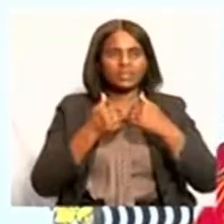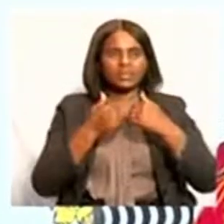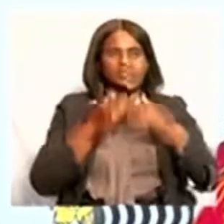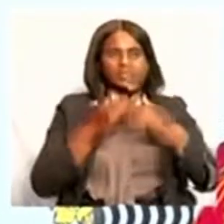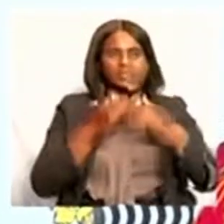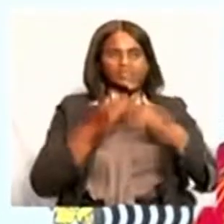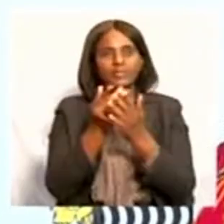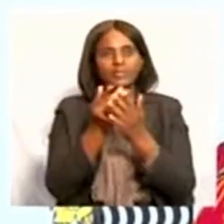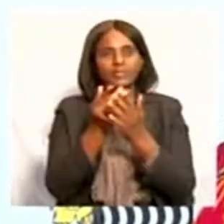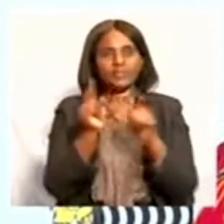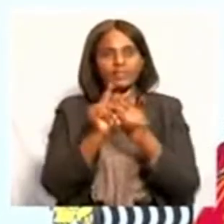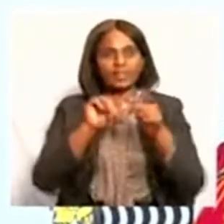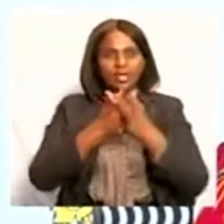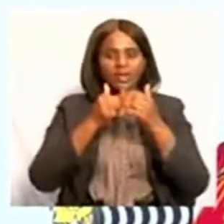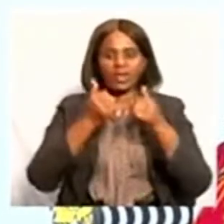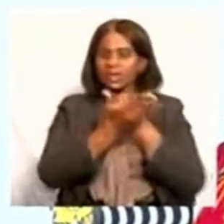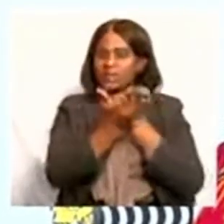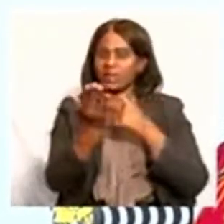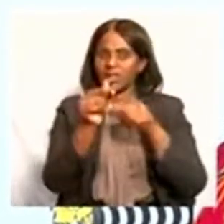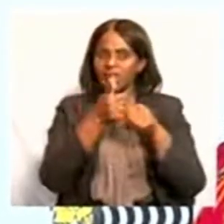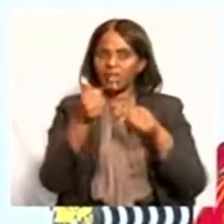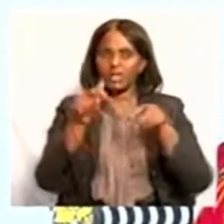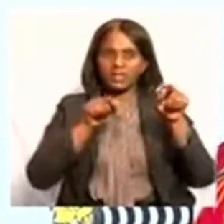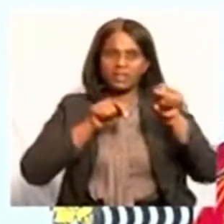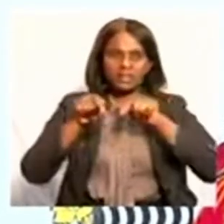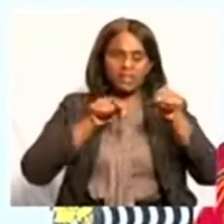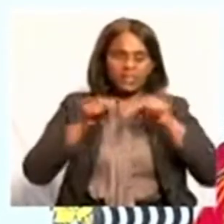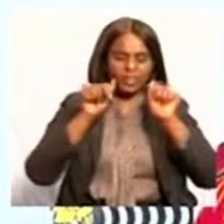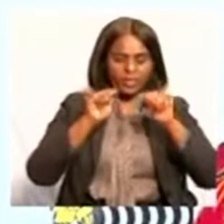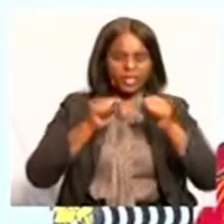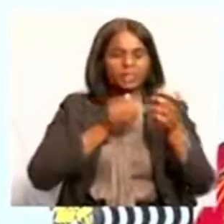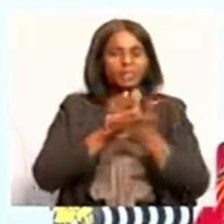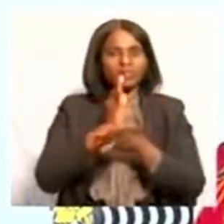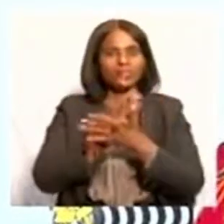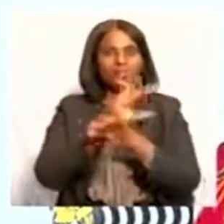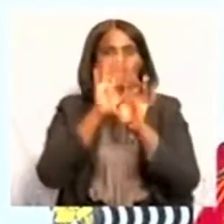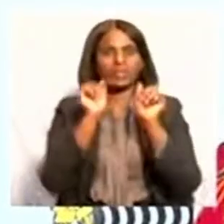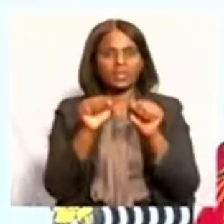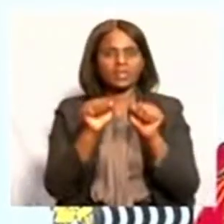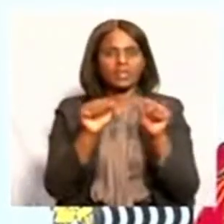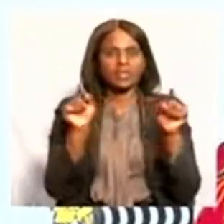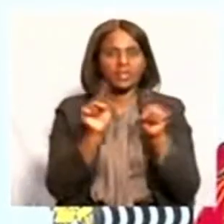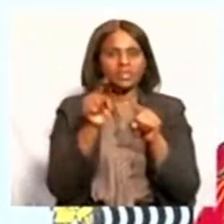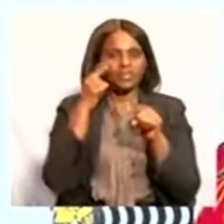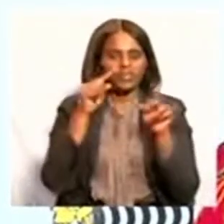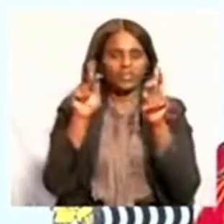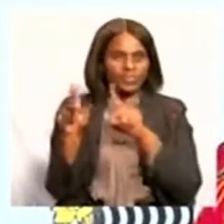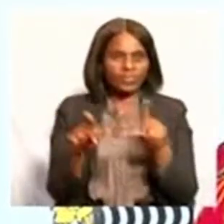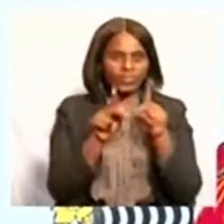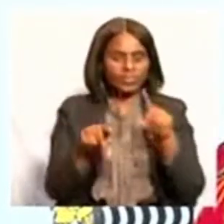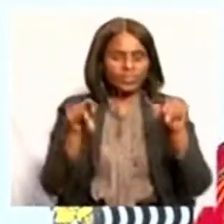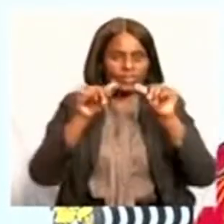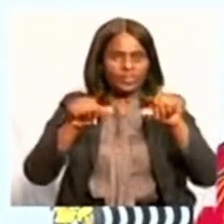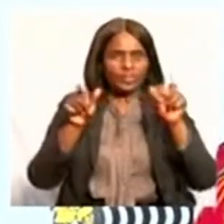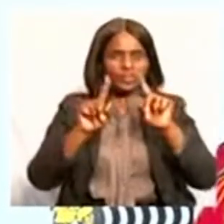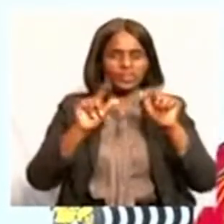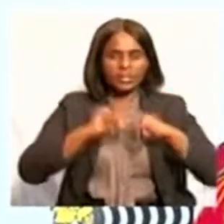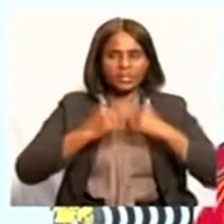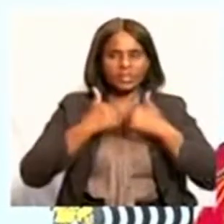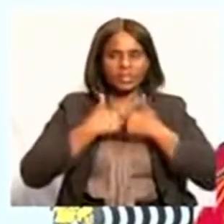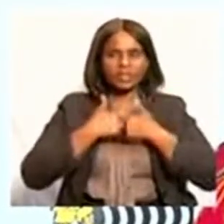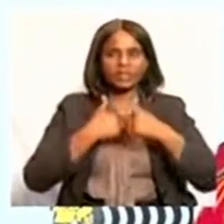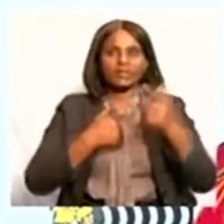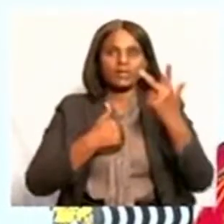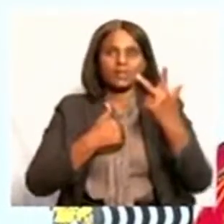recommendations on how those irregularities can be corrected. Then for performance audits, that's where we look at the